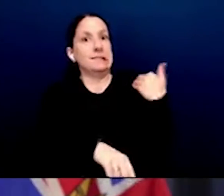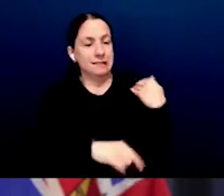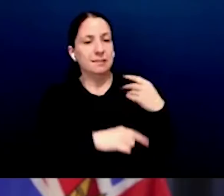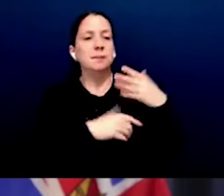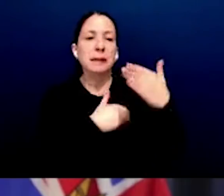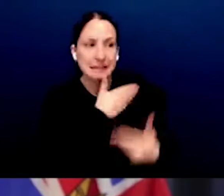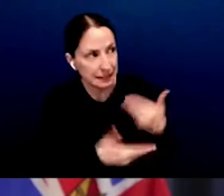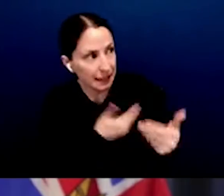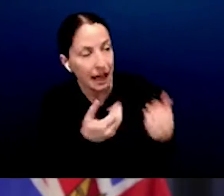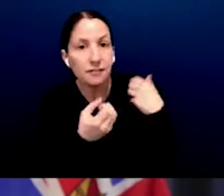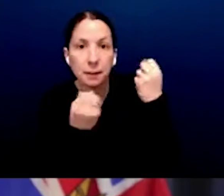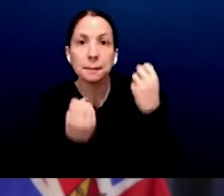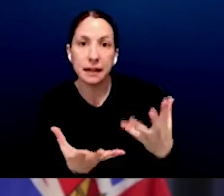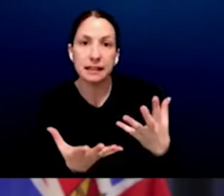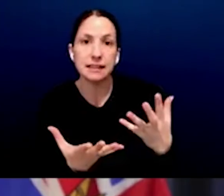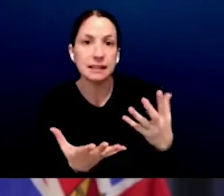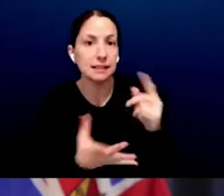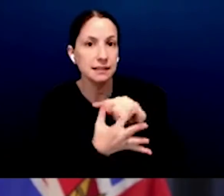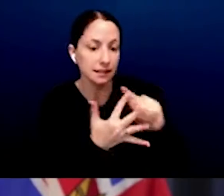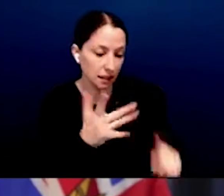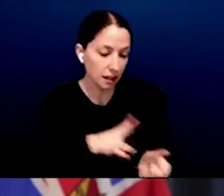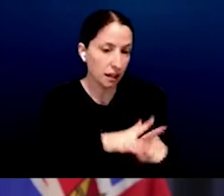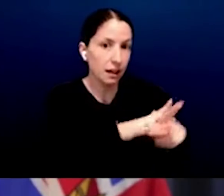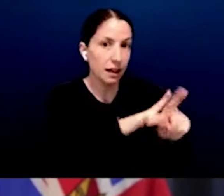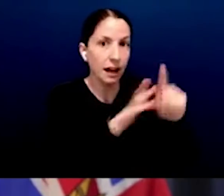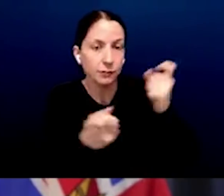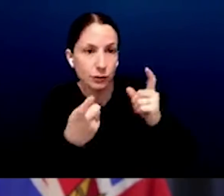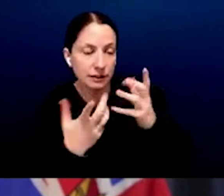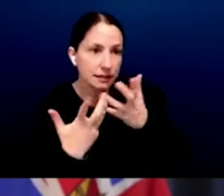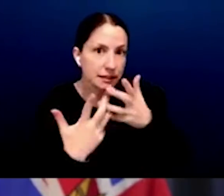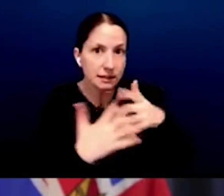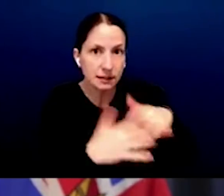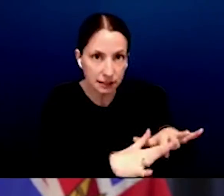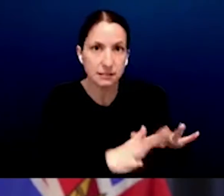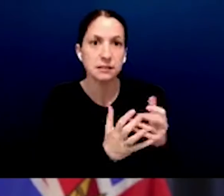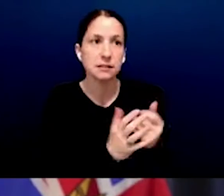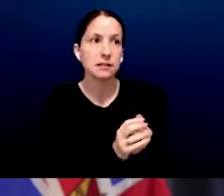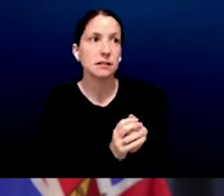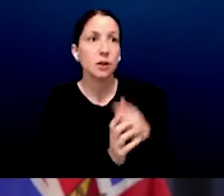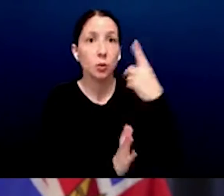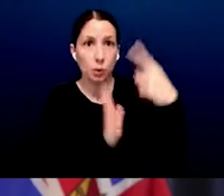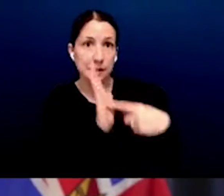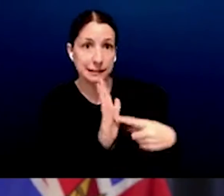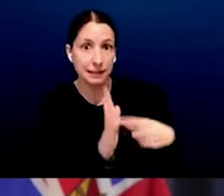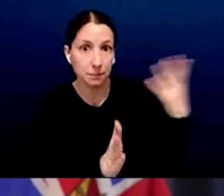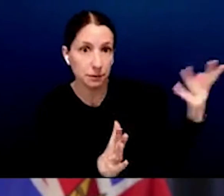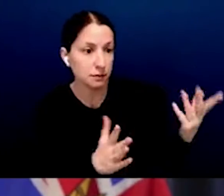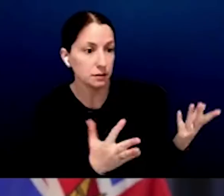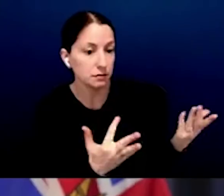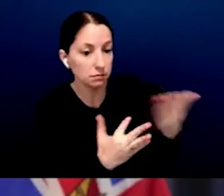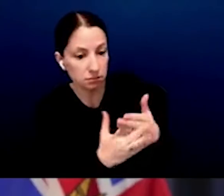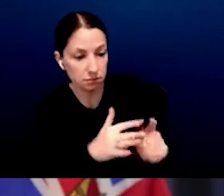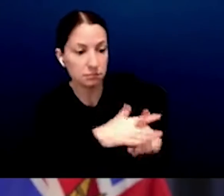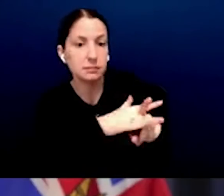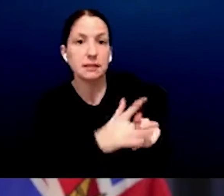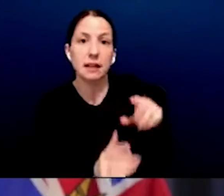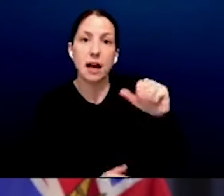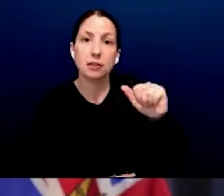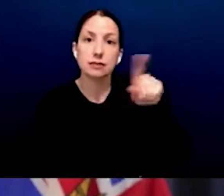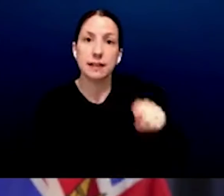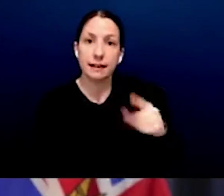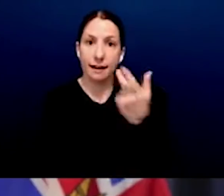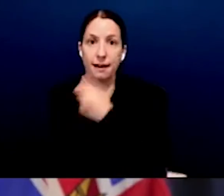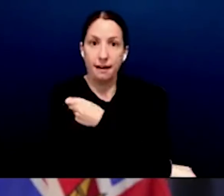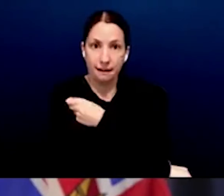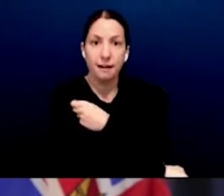there were a whole bunch of very good reasons why that wasn't the case. Uncertainty about AstraZeneca is an example that's near and dear to my heart because I'm